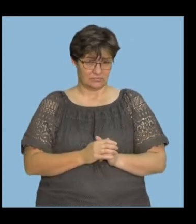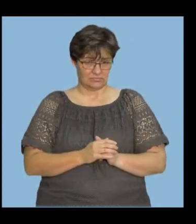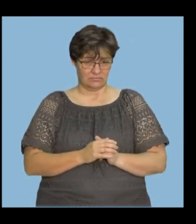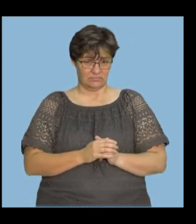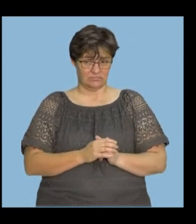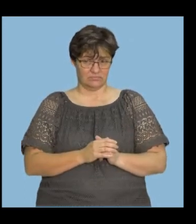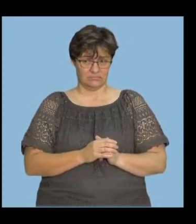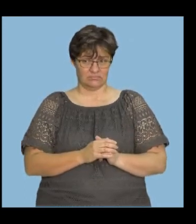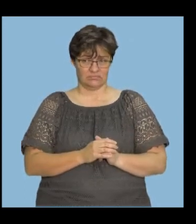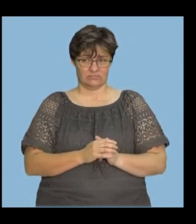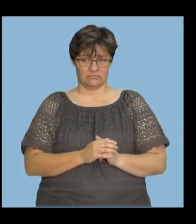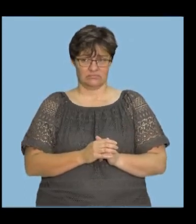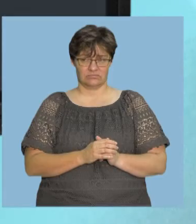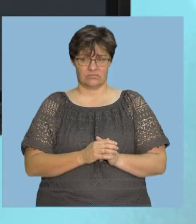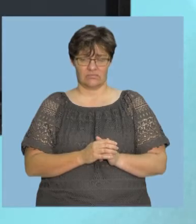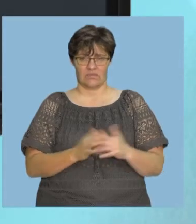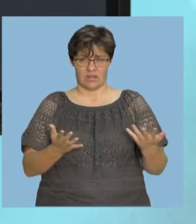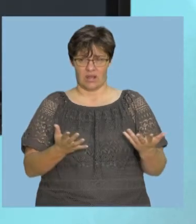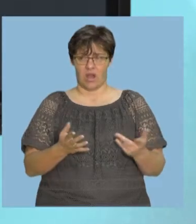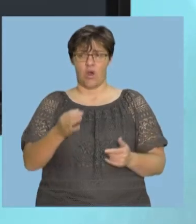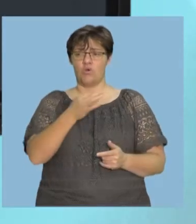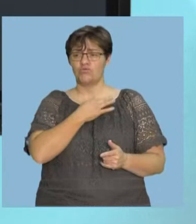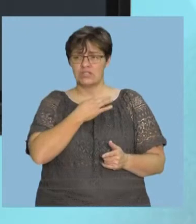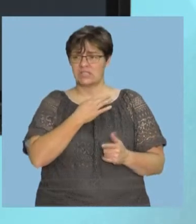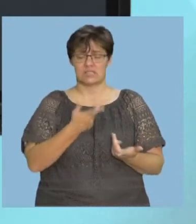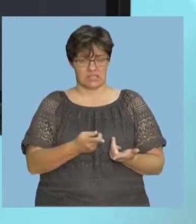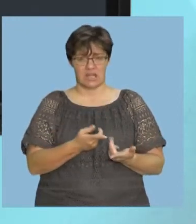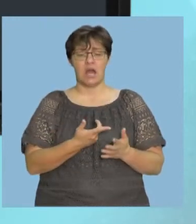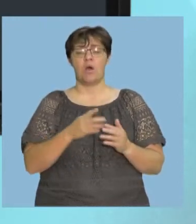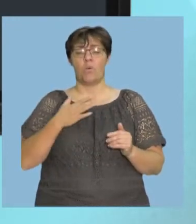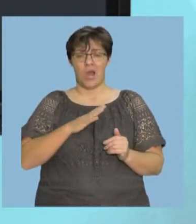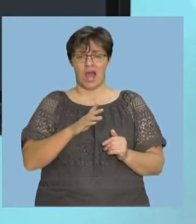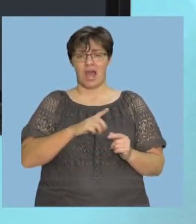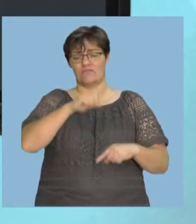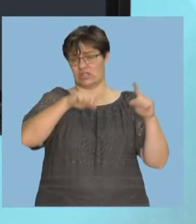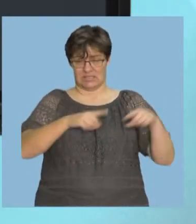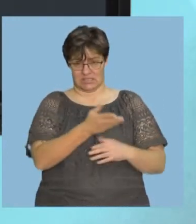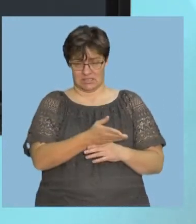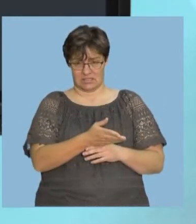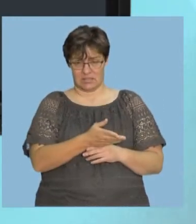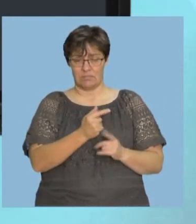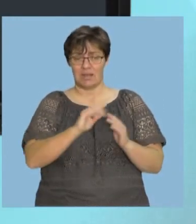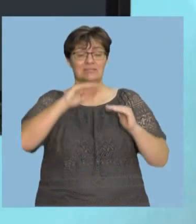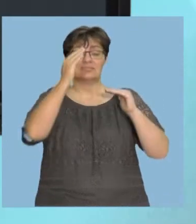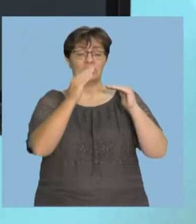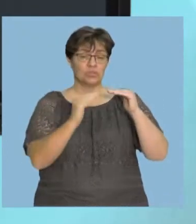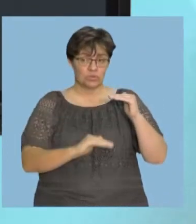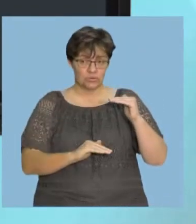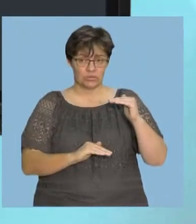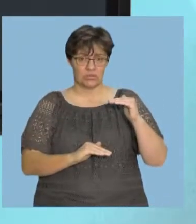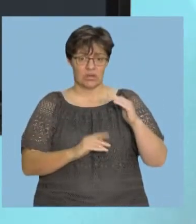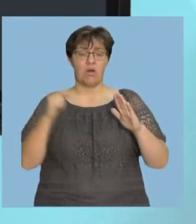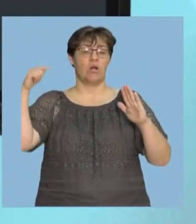free lunch. There will be a risk. But we want to reduce the chances